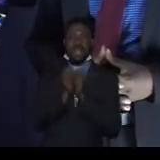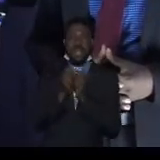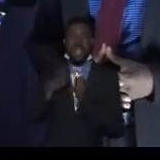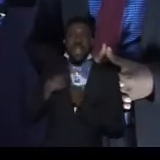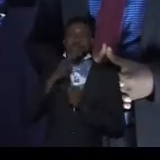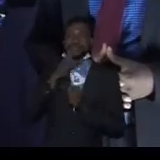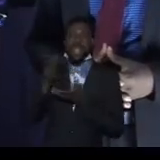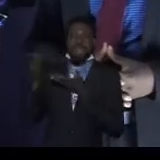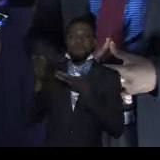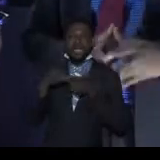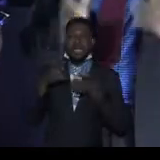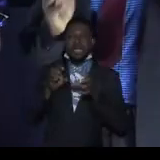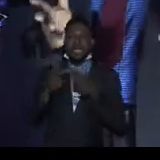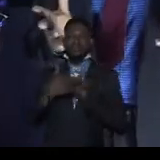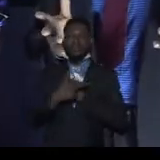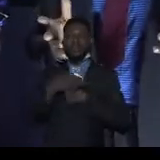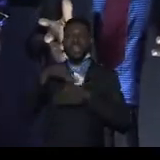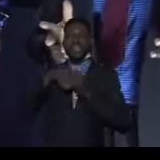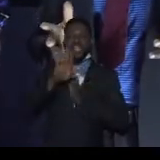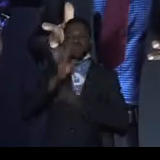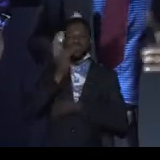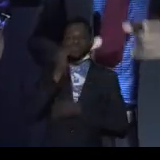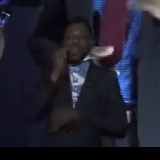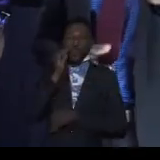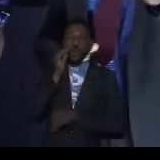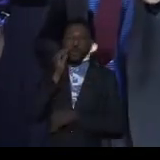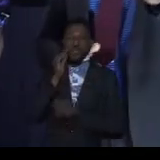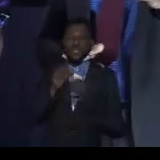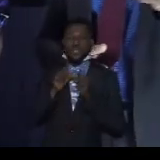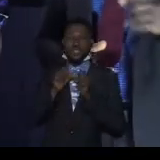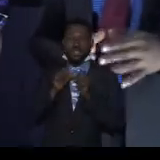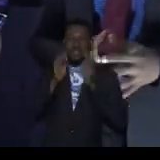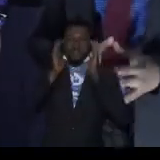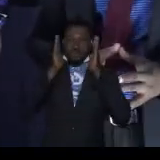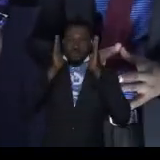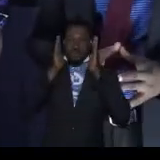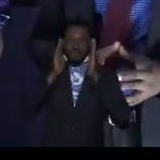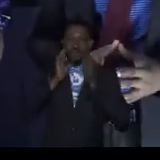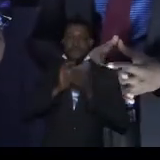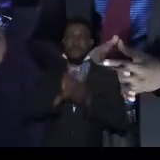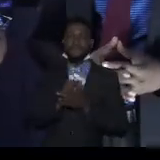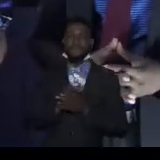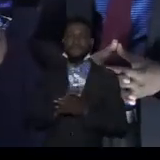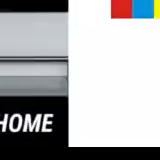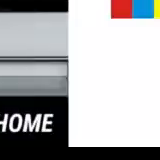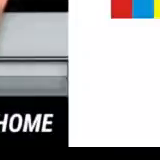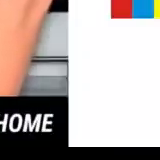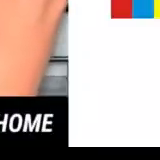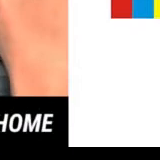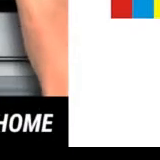Nii. Together, we are bringing the classroom into your home. Please stay tuned.